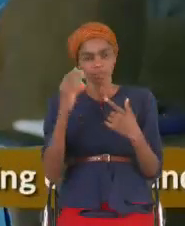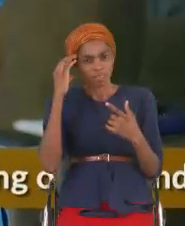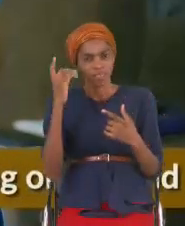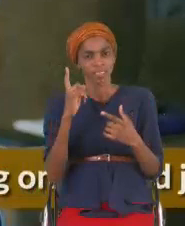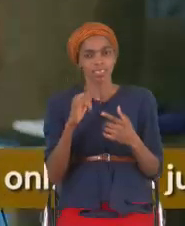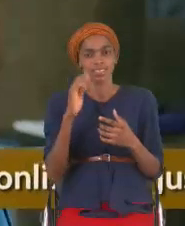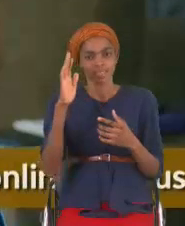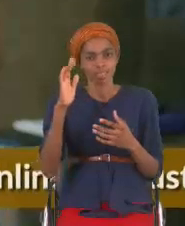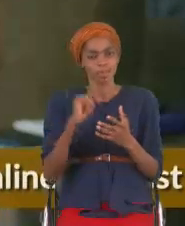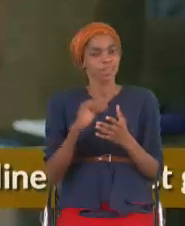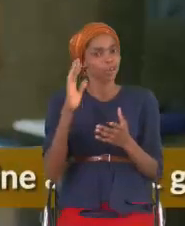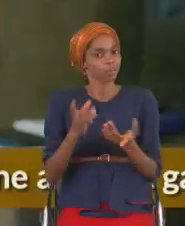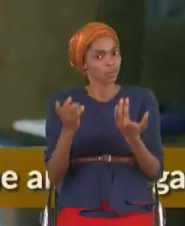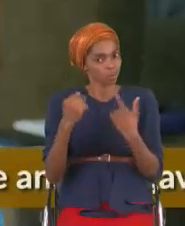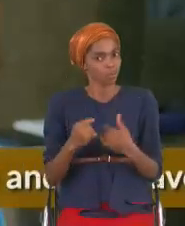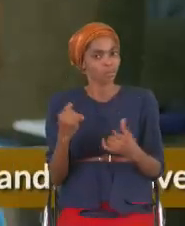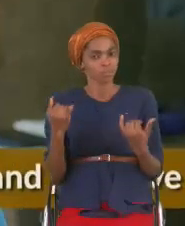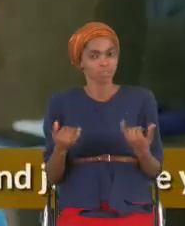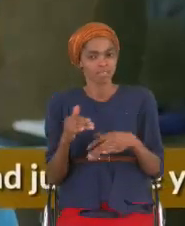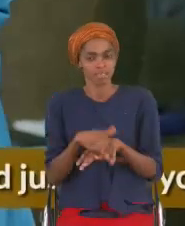will be coming up here tonight.